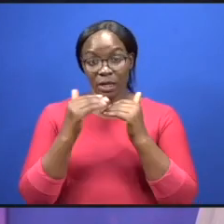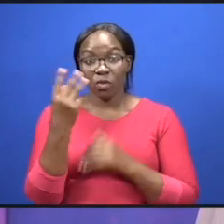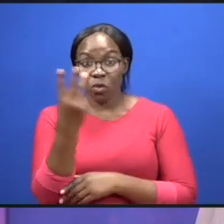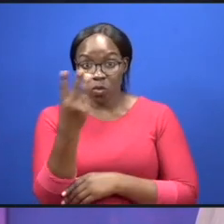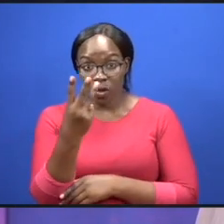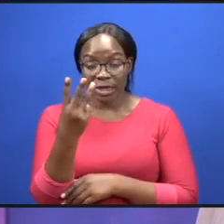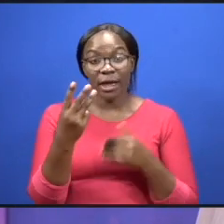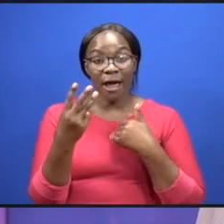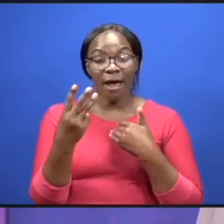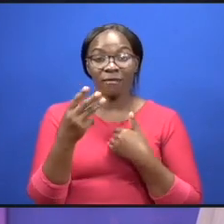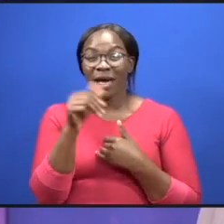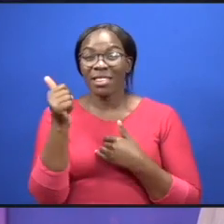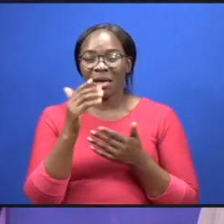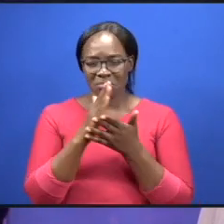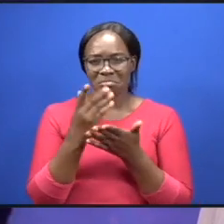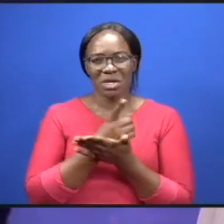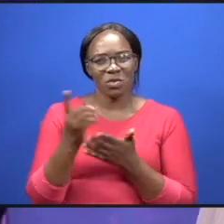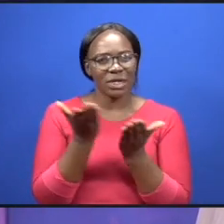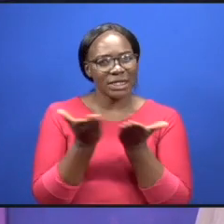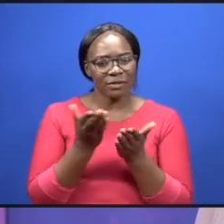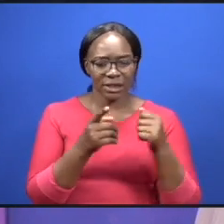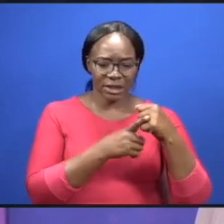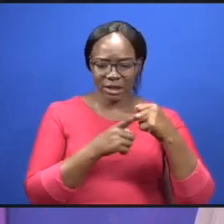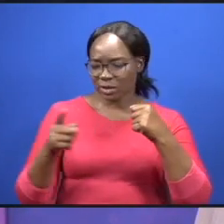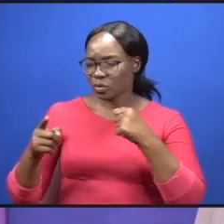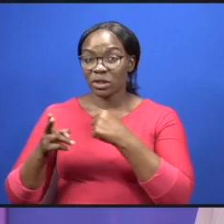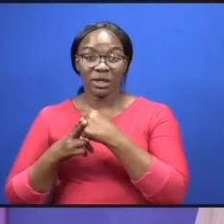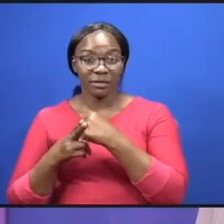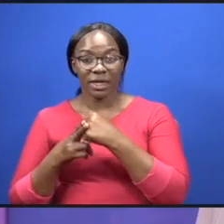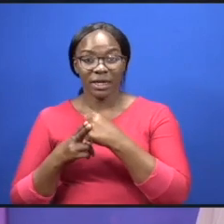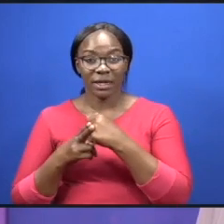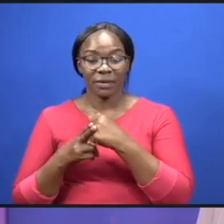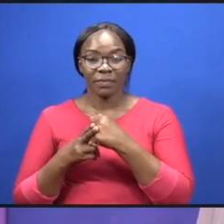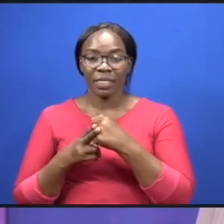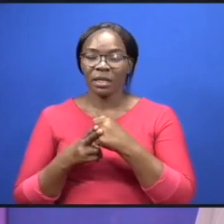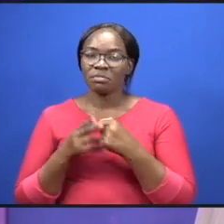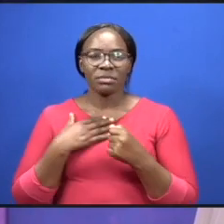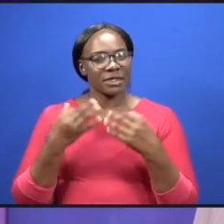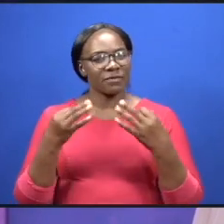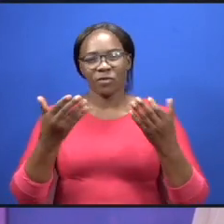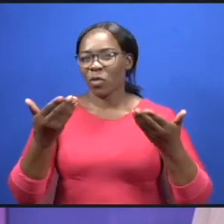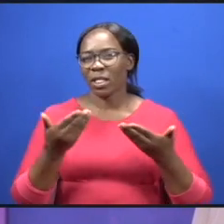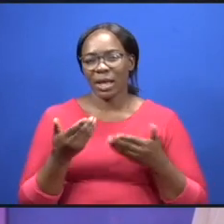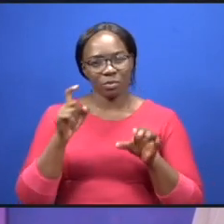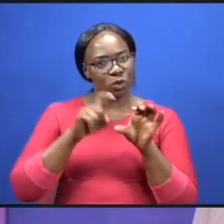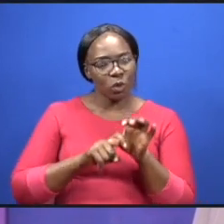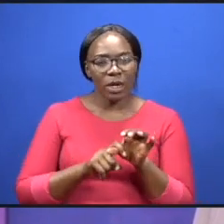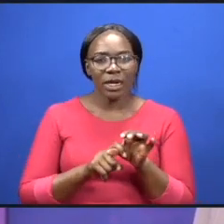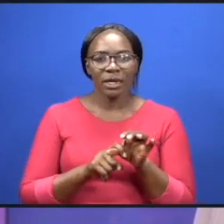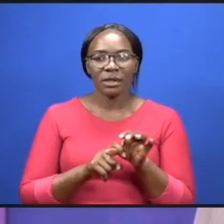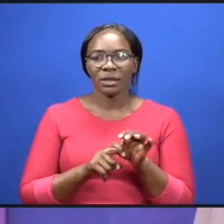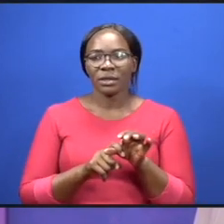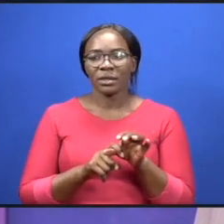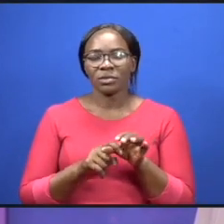we have our midweek service from 6 to 7. Be free to join in also, connect